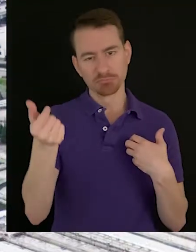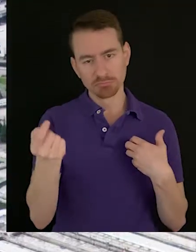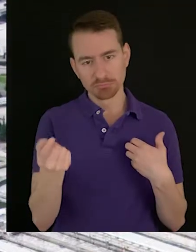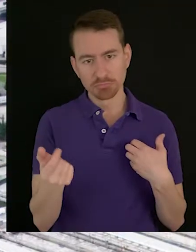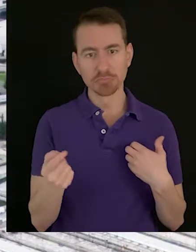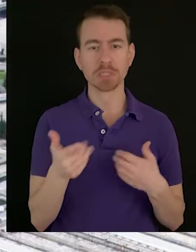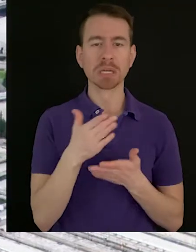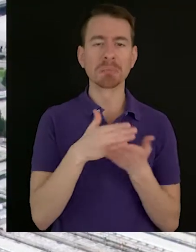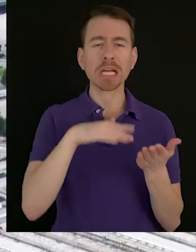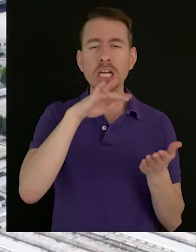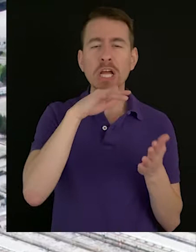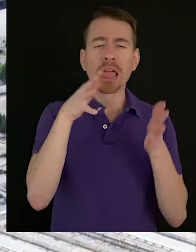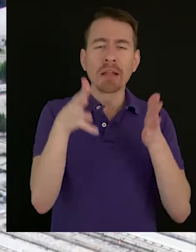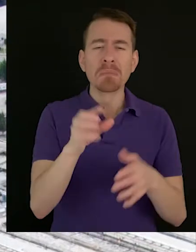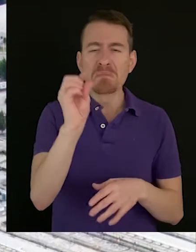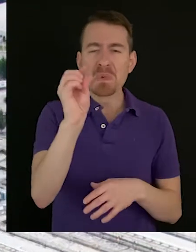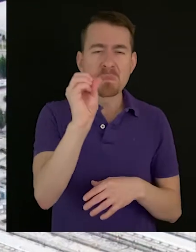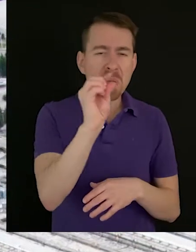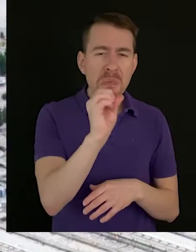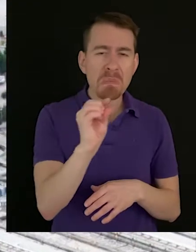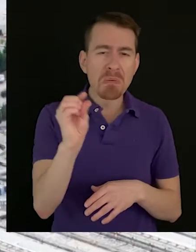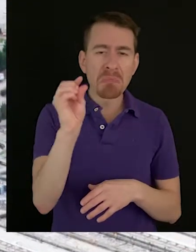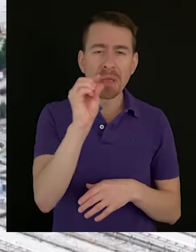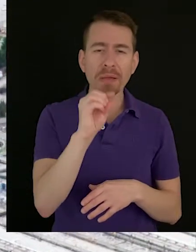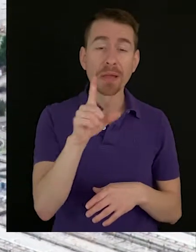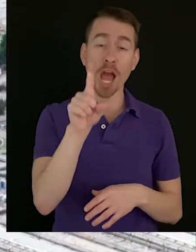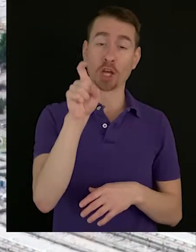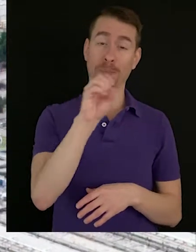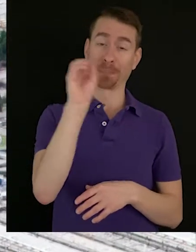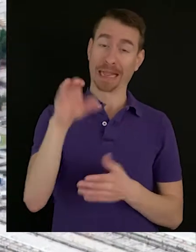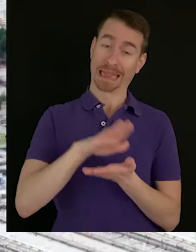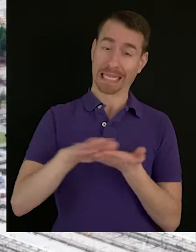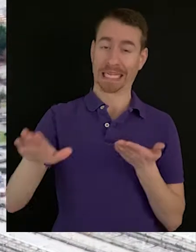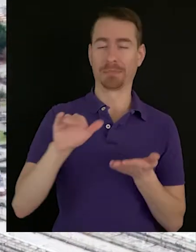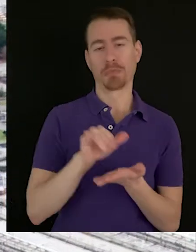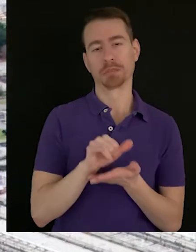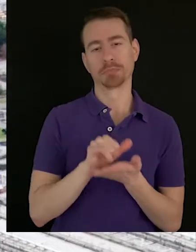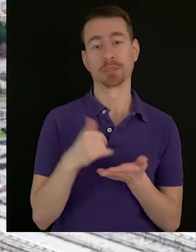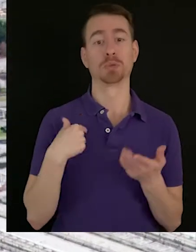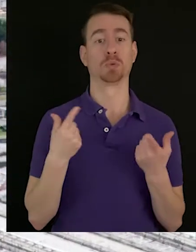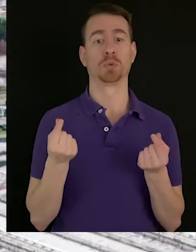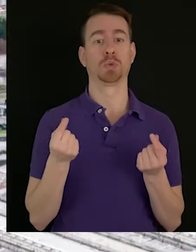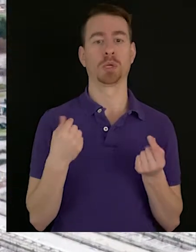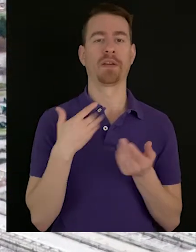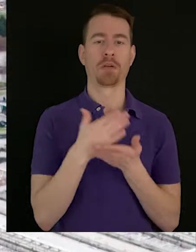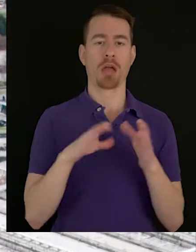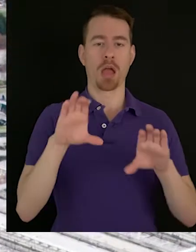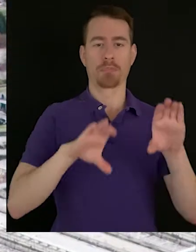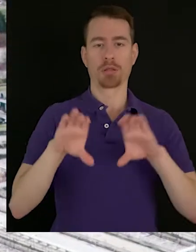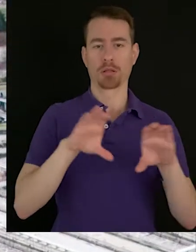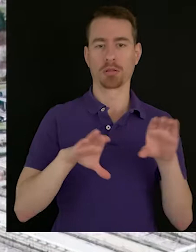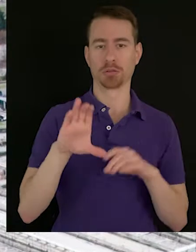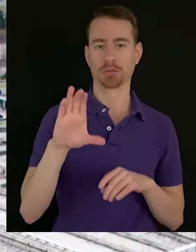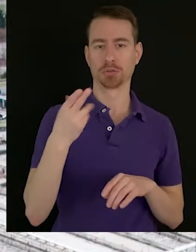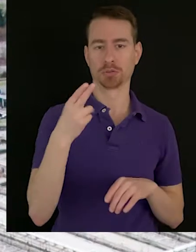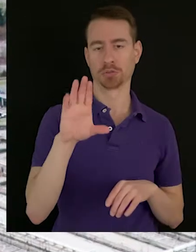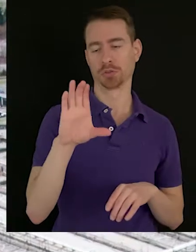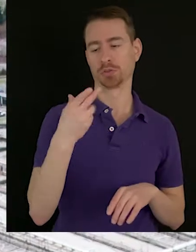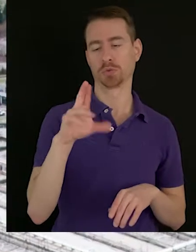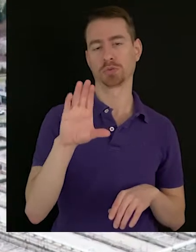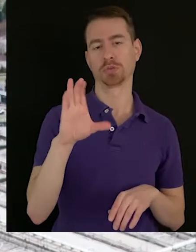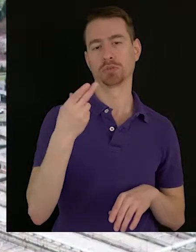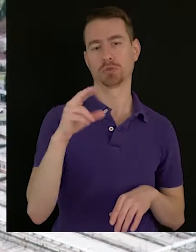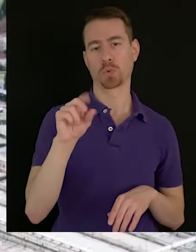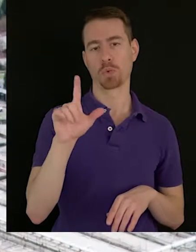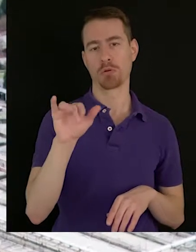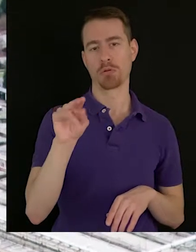also a spot that helps me conceptualize just how much water we clean here. There are 24 of these tanks in the area, the length and size of over 3